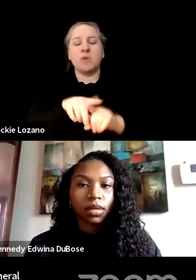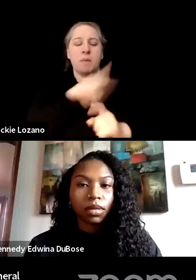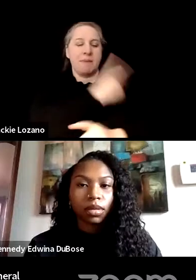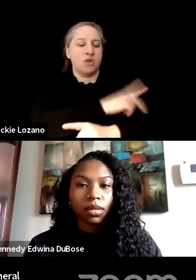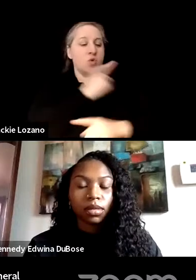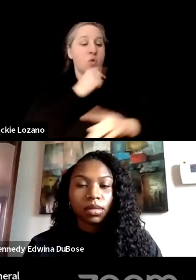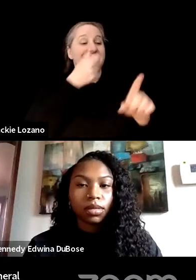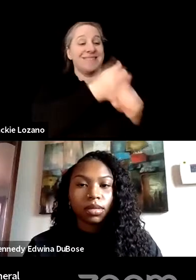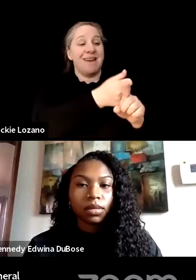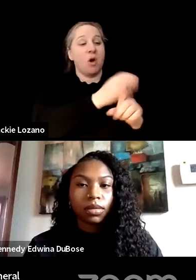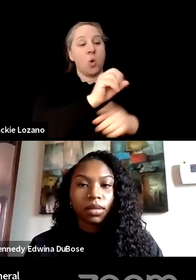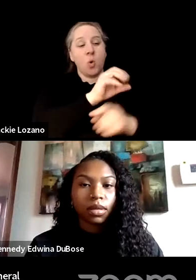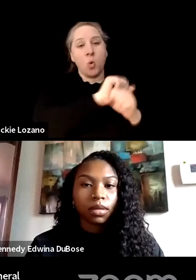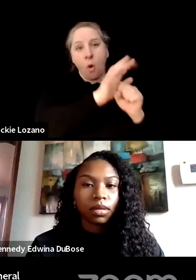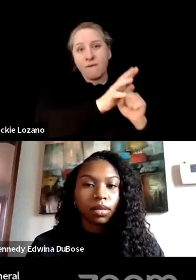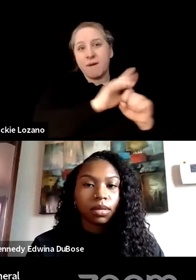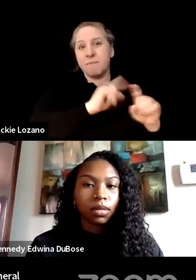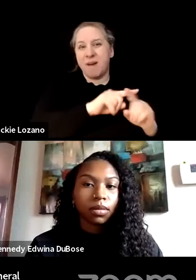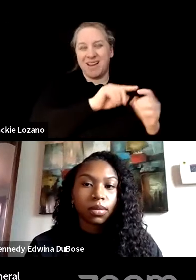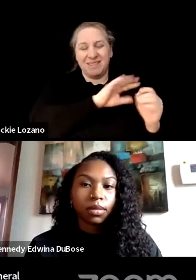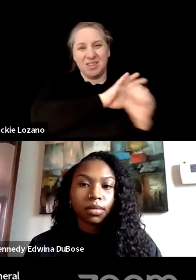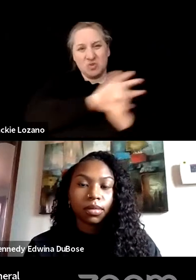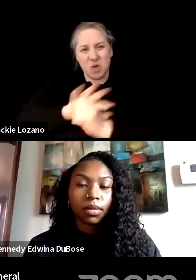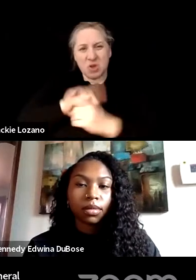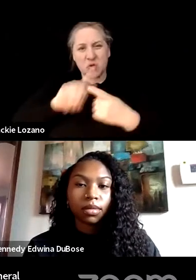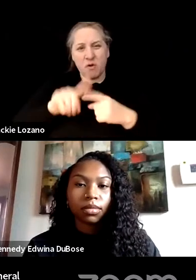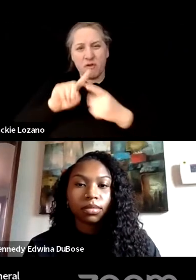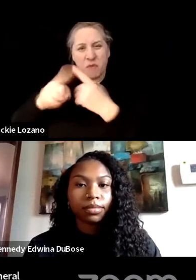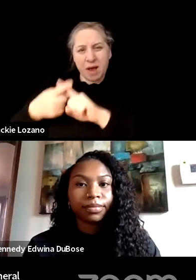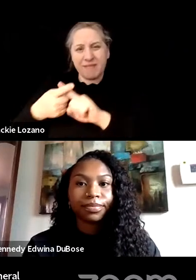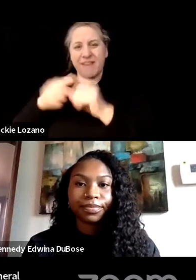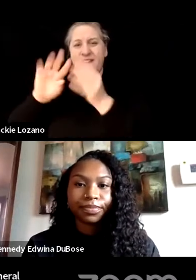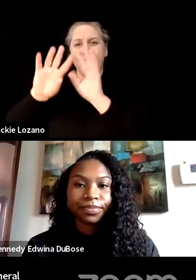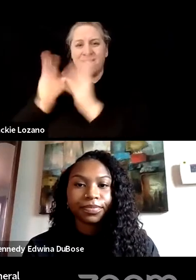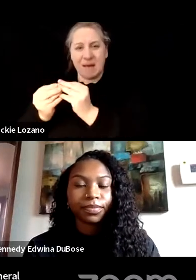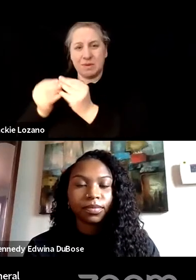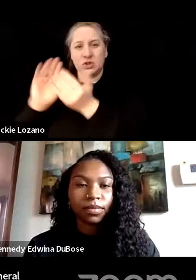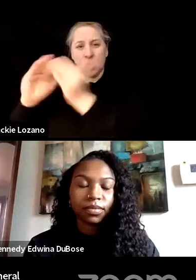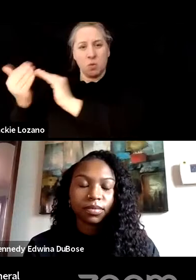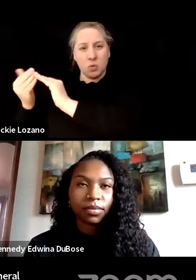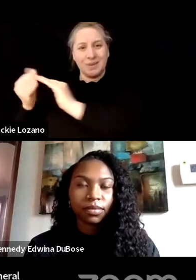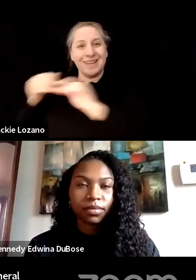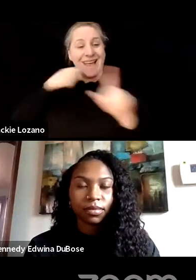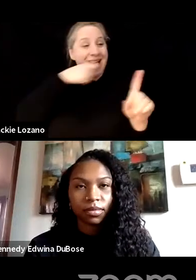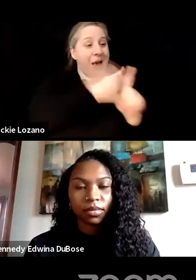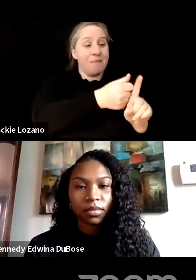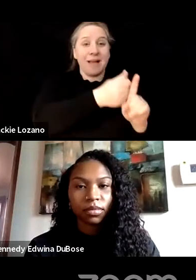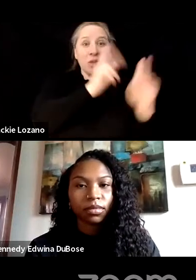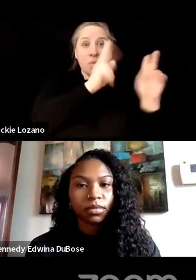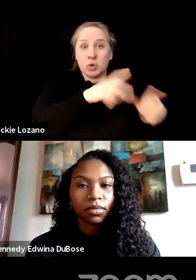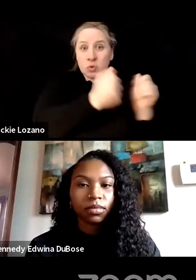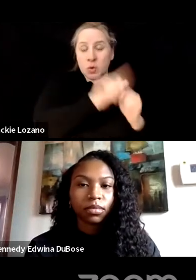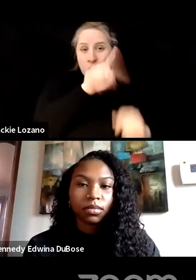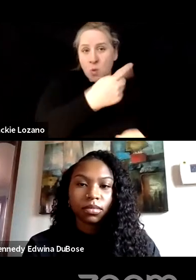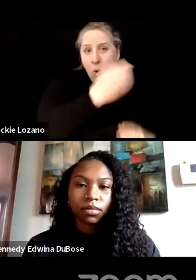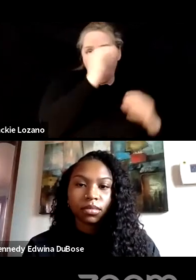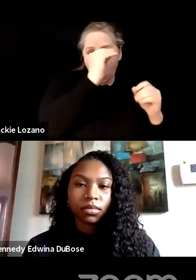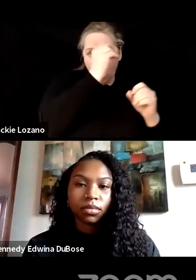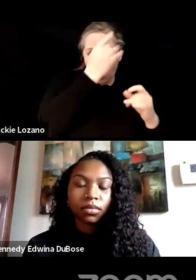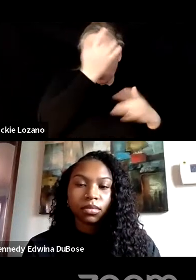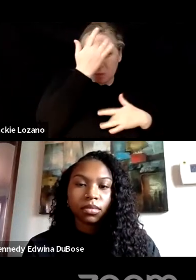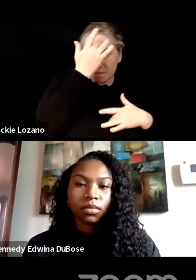puts on their friends, their families and communities. This is something that's impacting more than just the people who get sick with COVID. It's